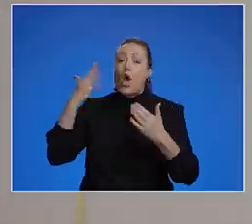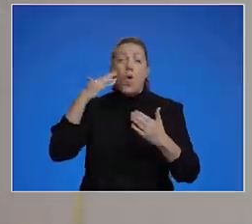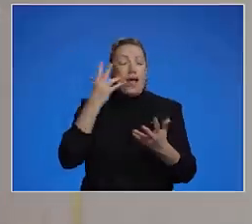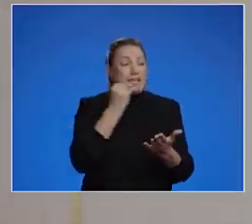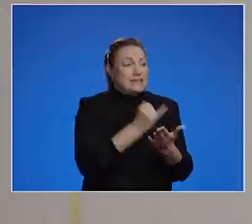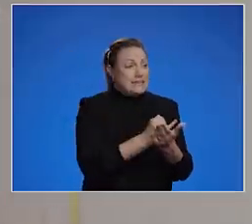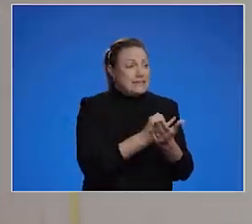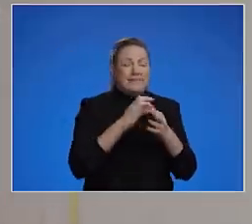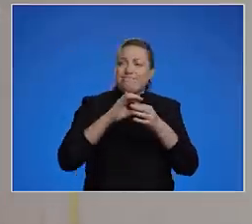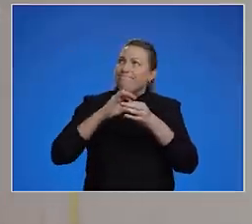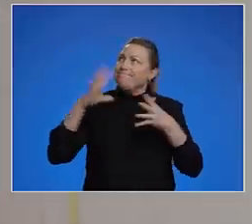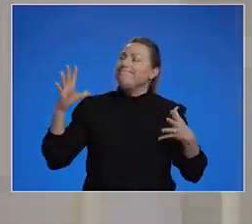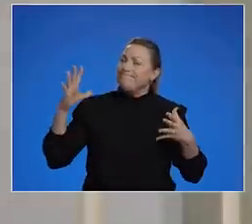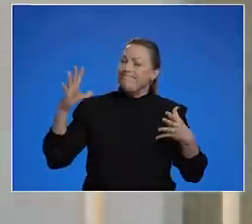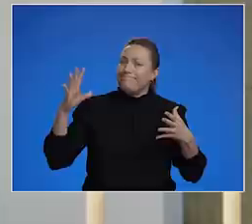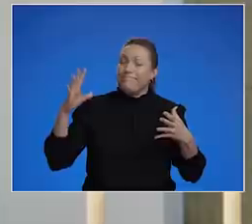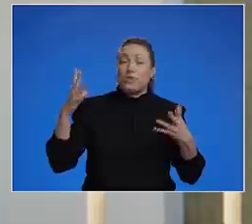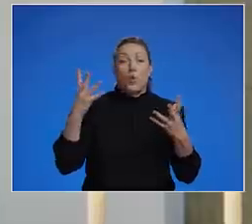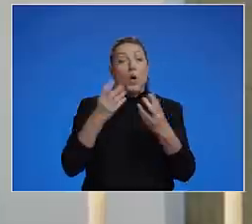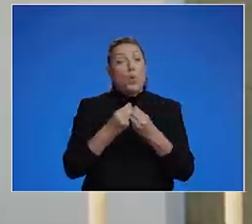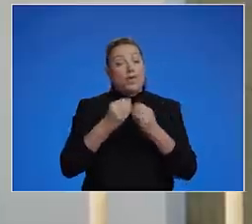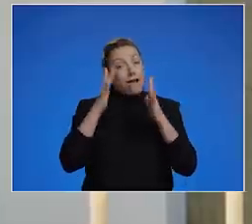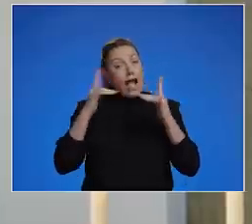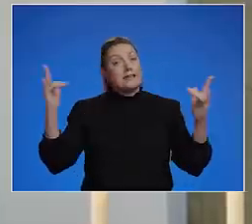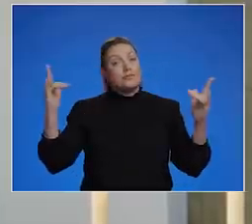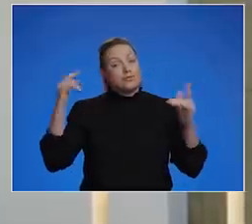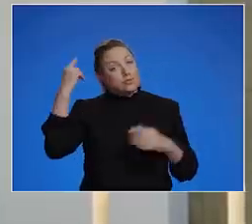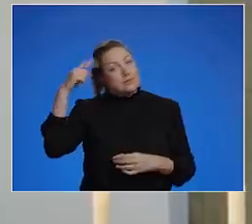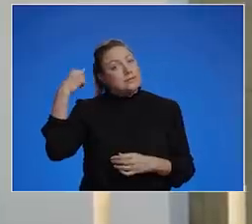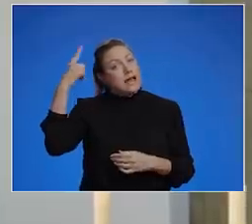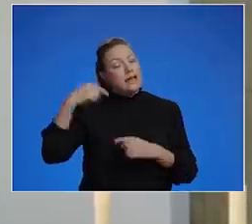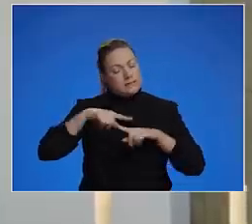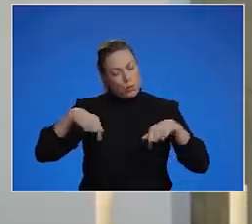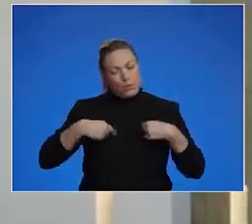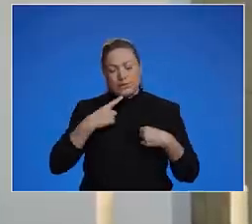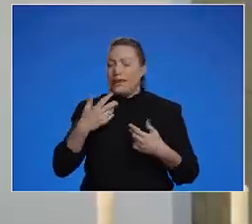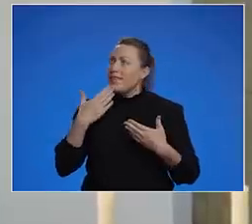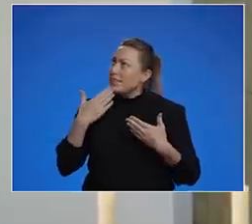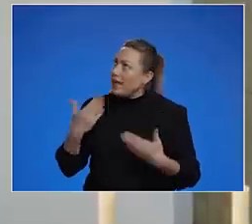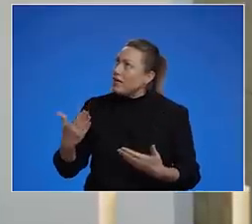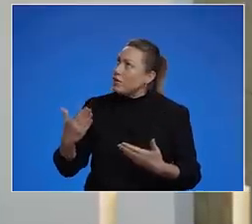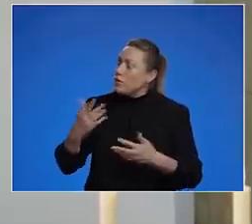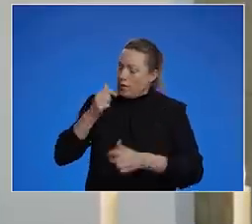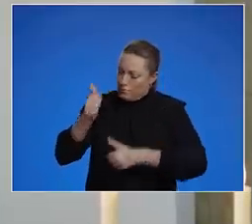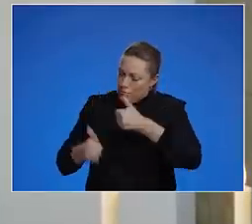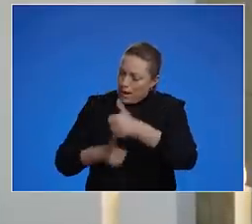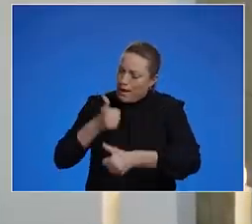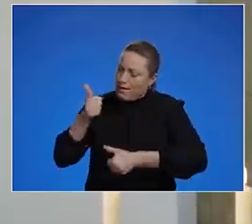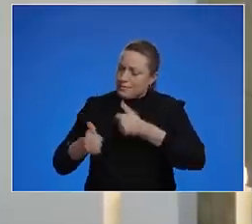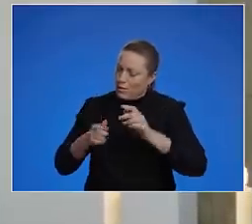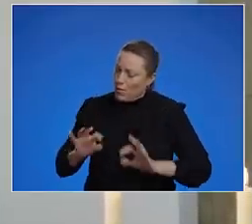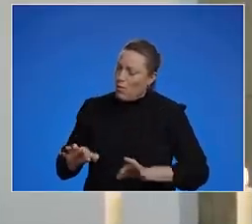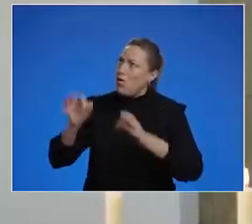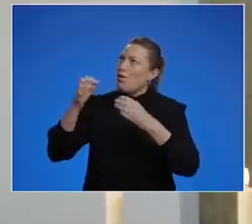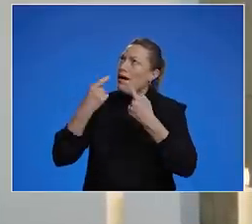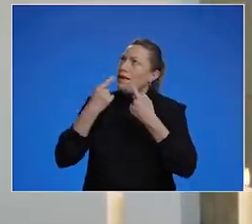lost in disobedience. And so, Lord, with all the angels and saints, we too give you thanks, as